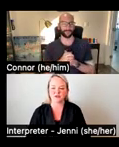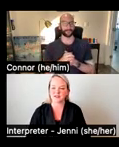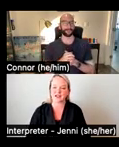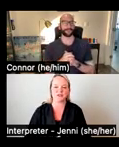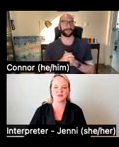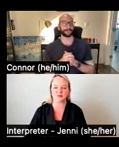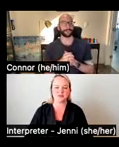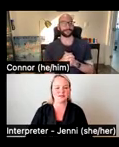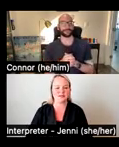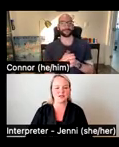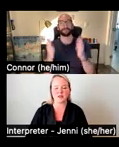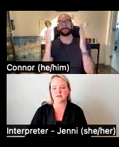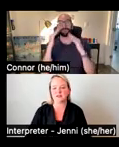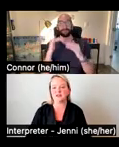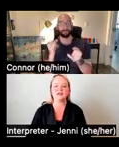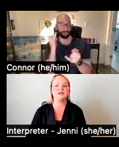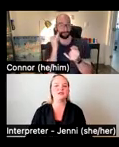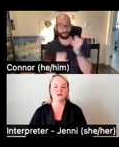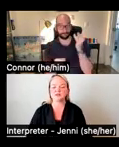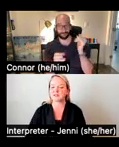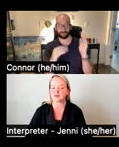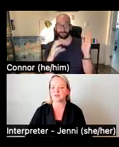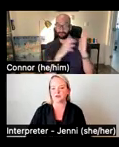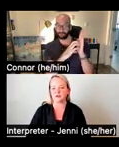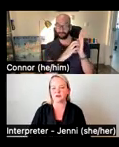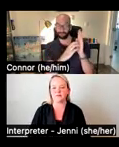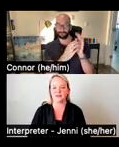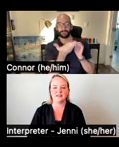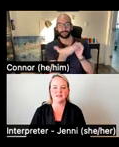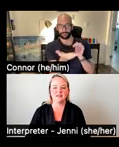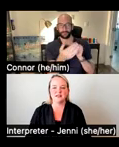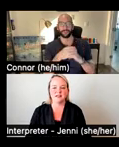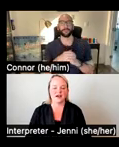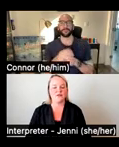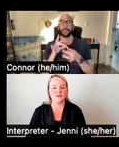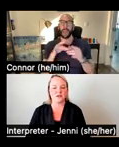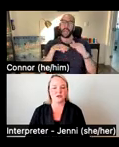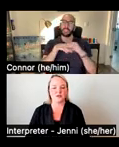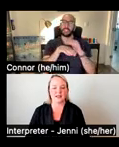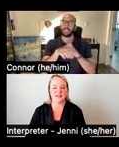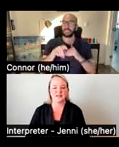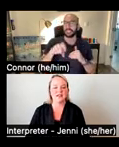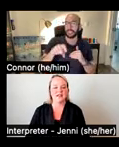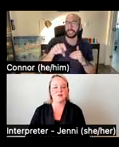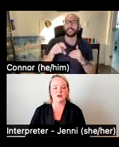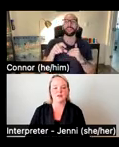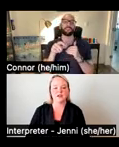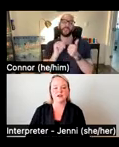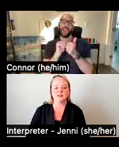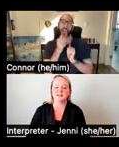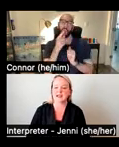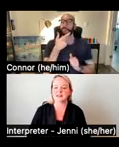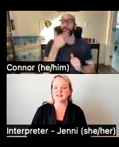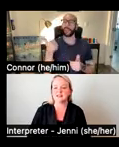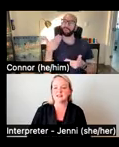mentor who can guide you through skills that you may want to learn. So you select what you feel fits what you would like. In the bottom here,